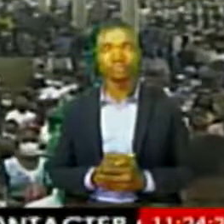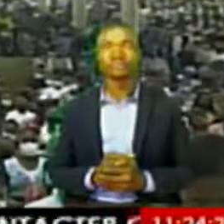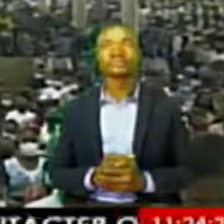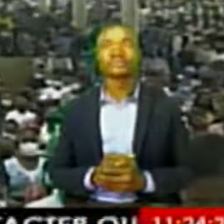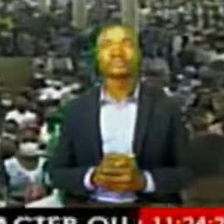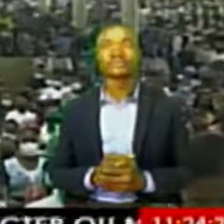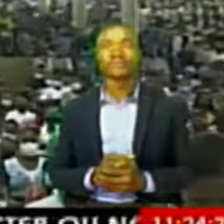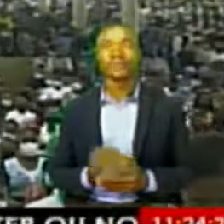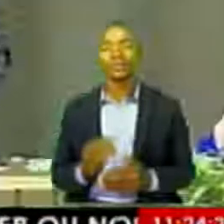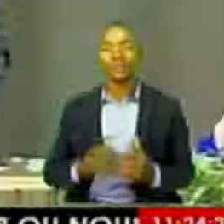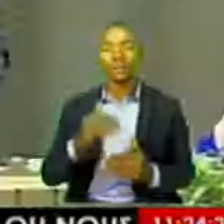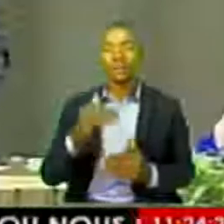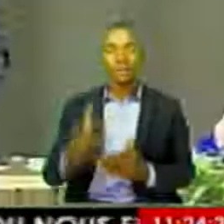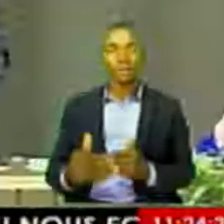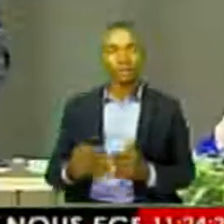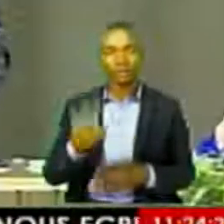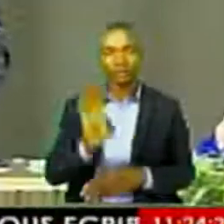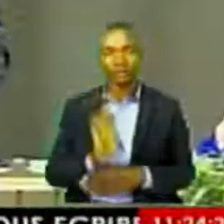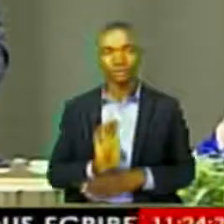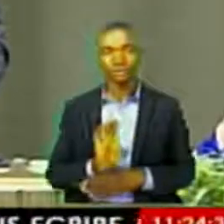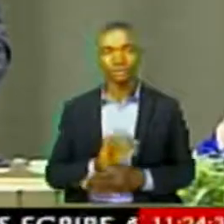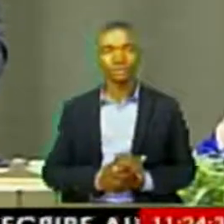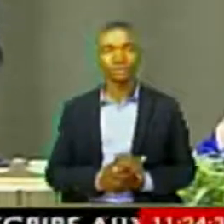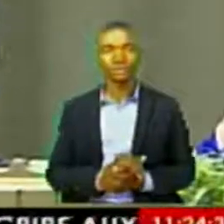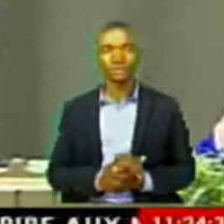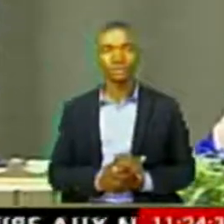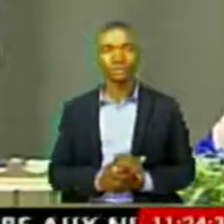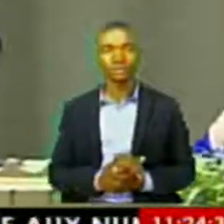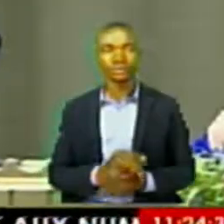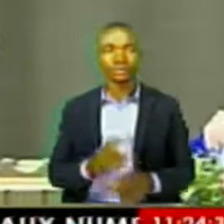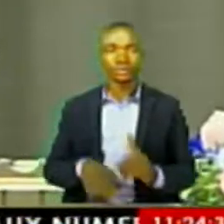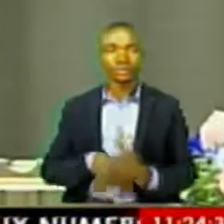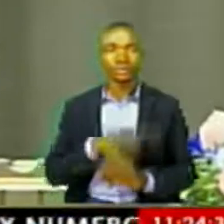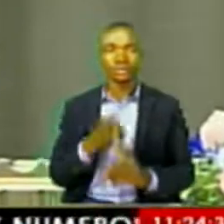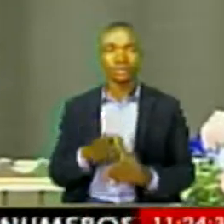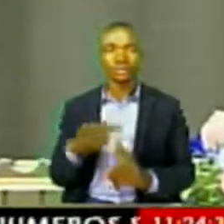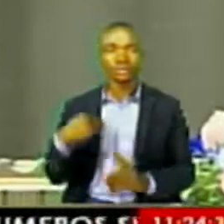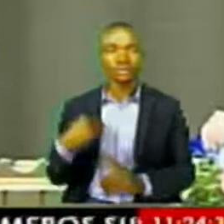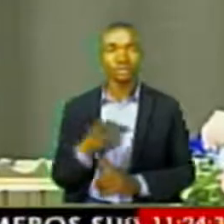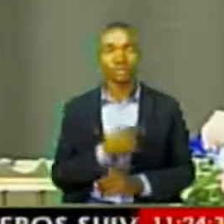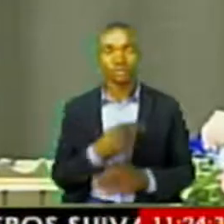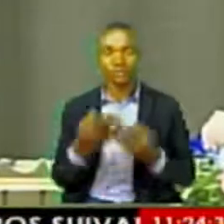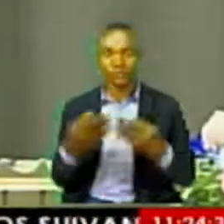The people are in front here. After church.